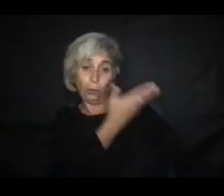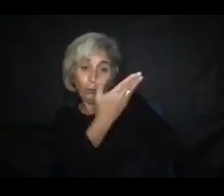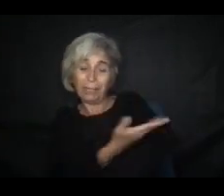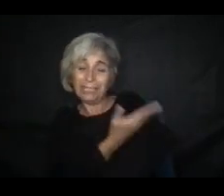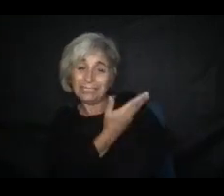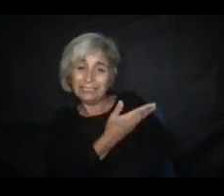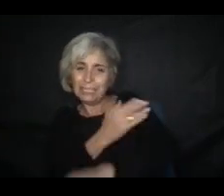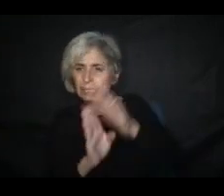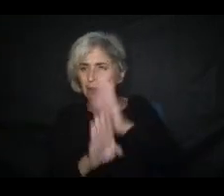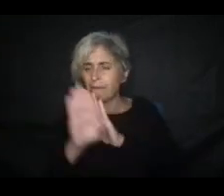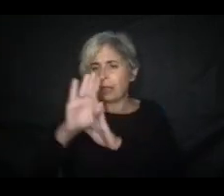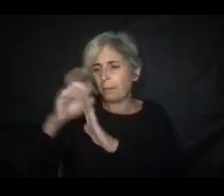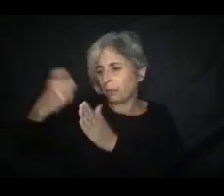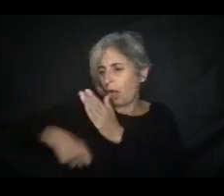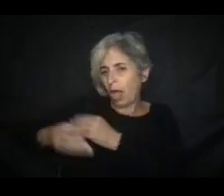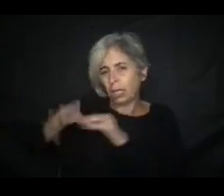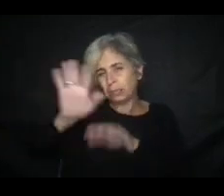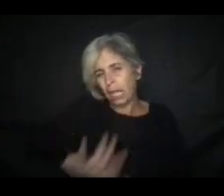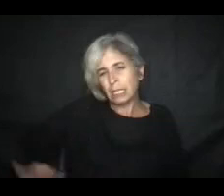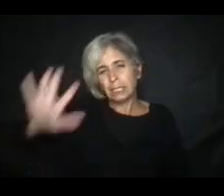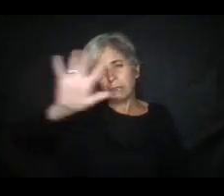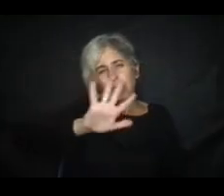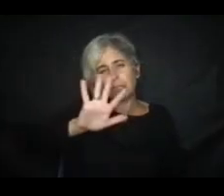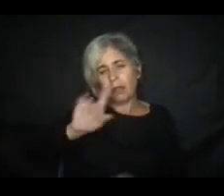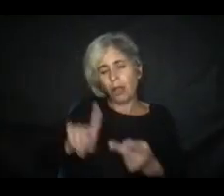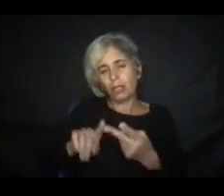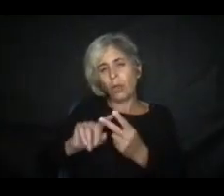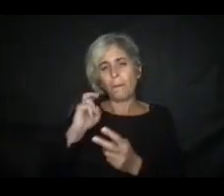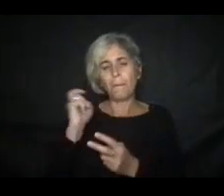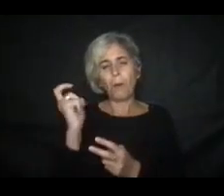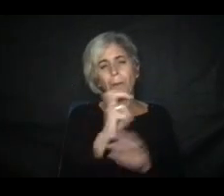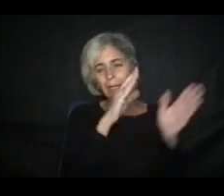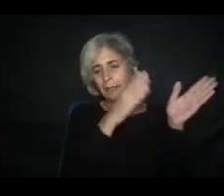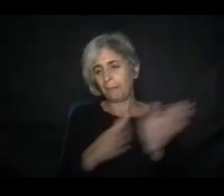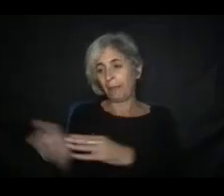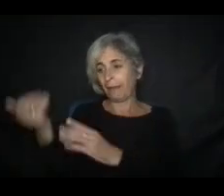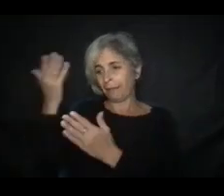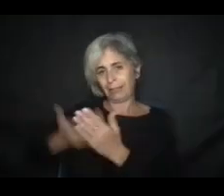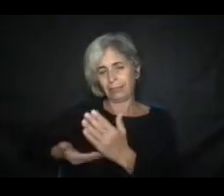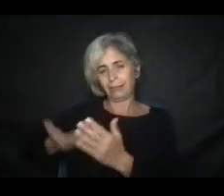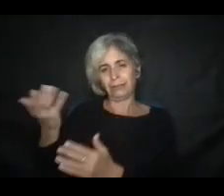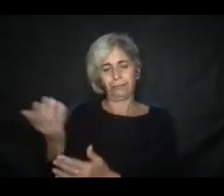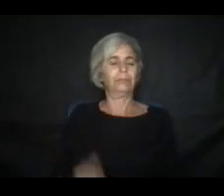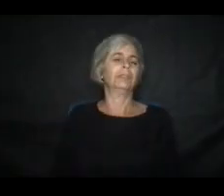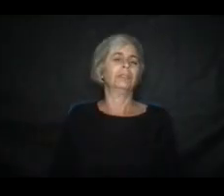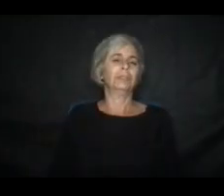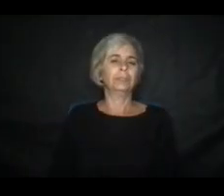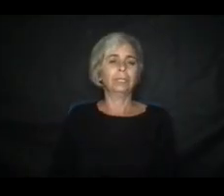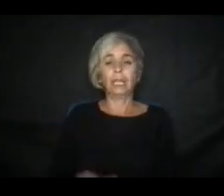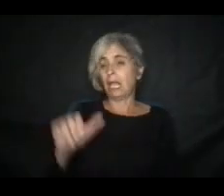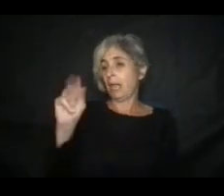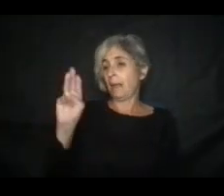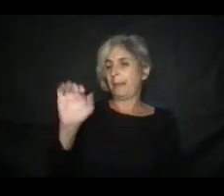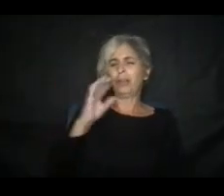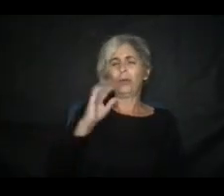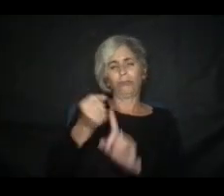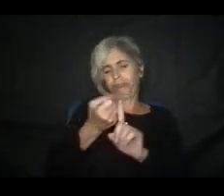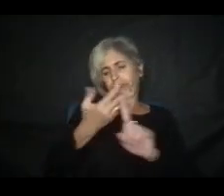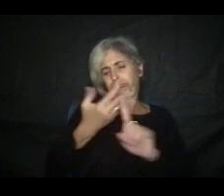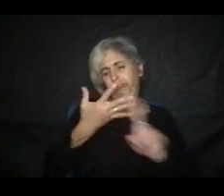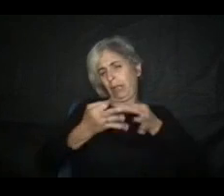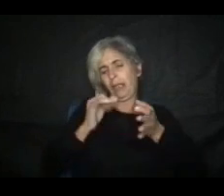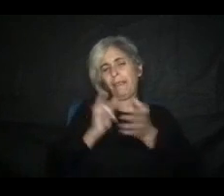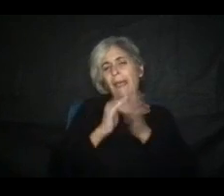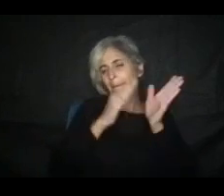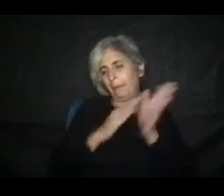cost estimates, and then ultimately the mobility plan itself. And Amanda will touch a little bit more in detail